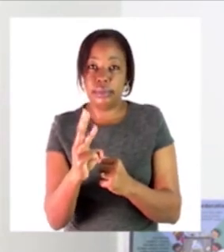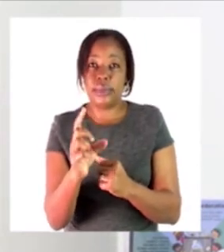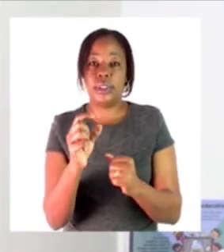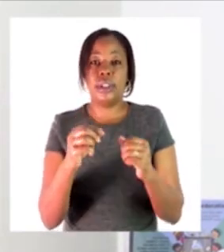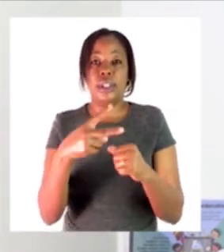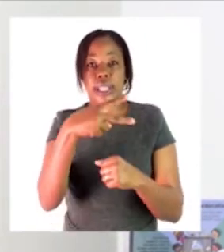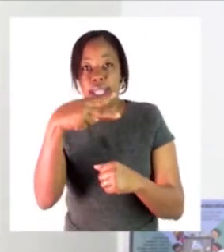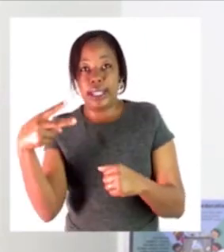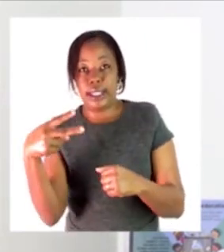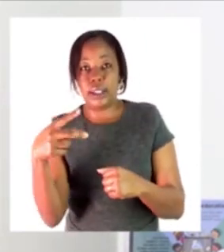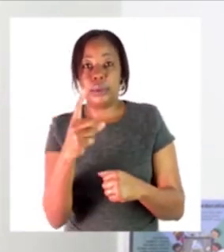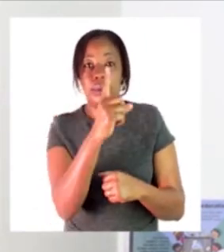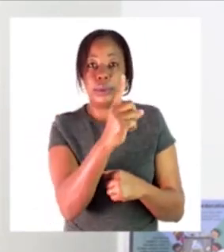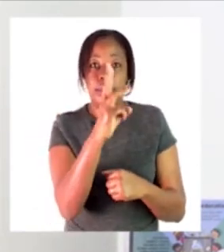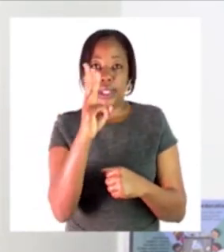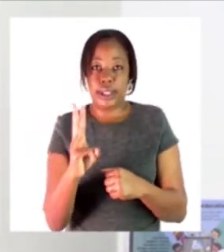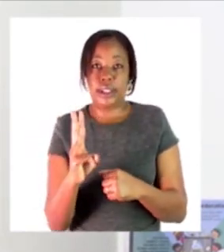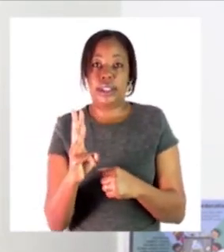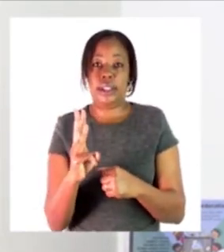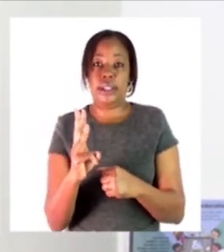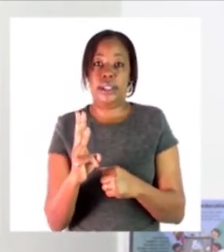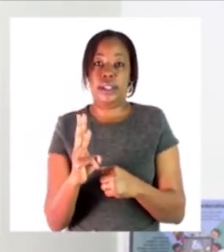13, remainder